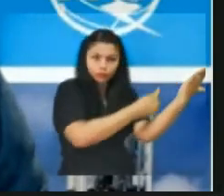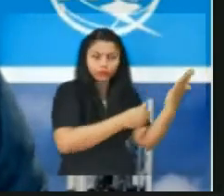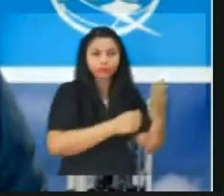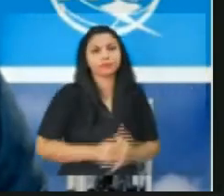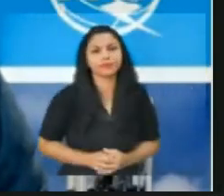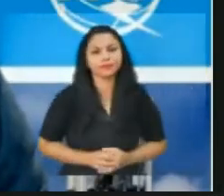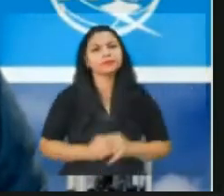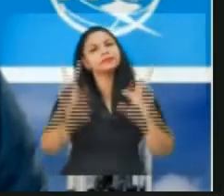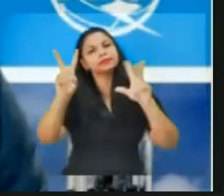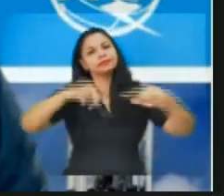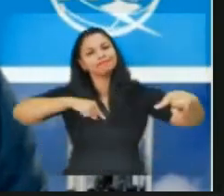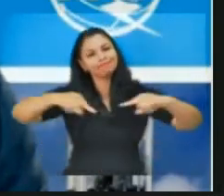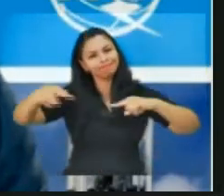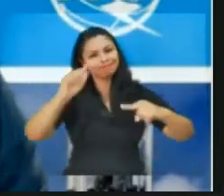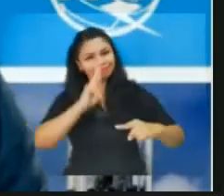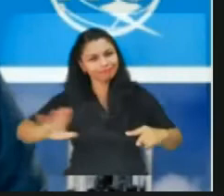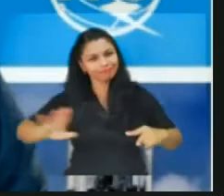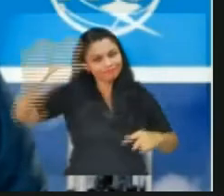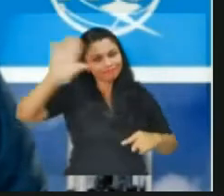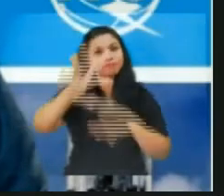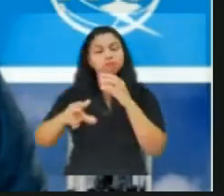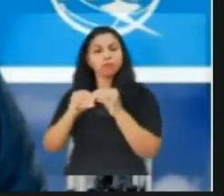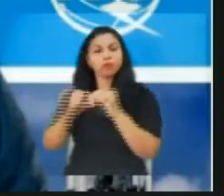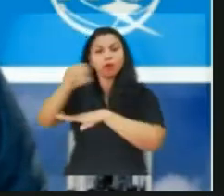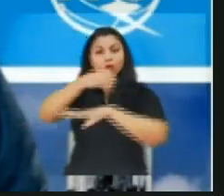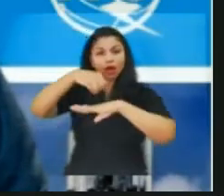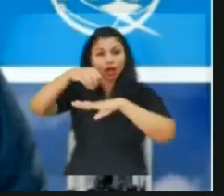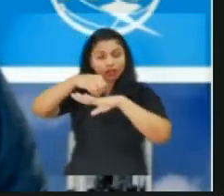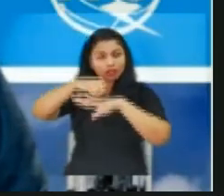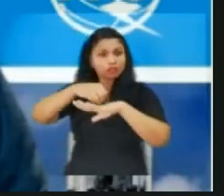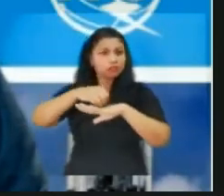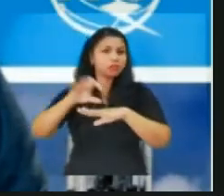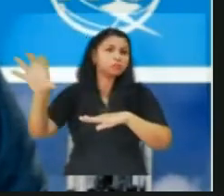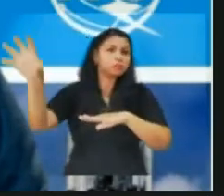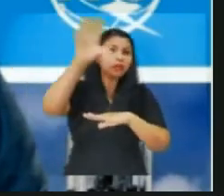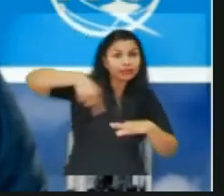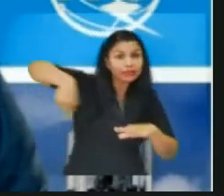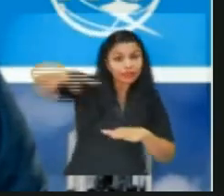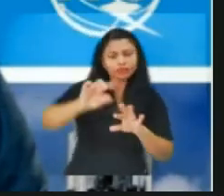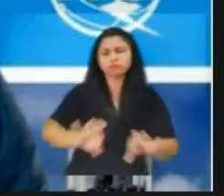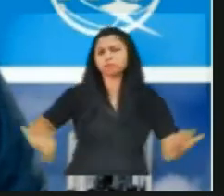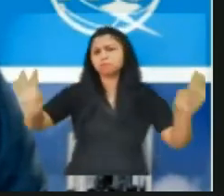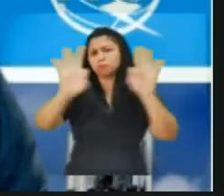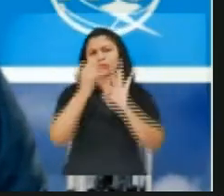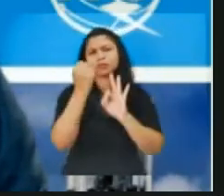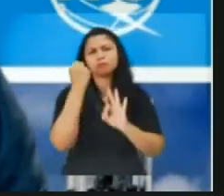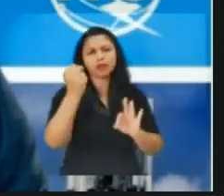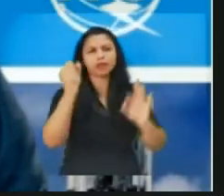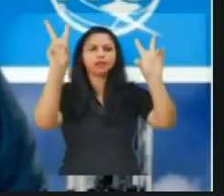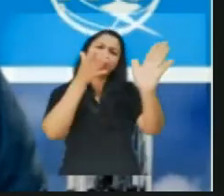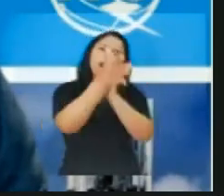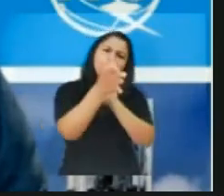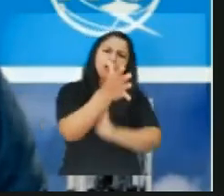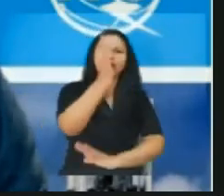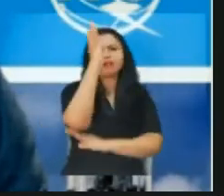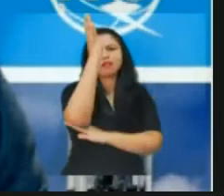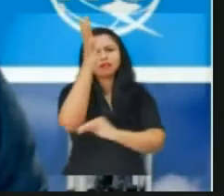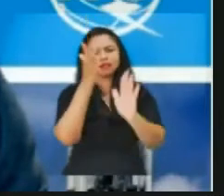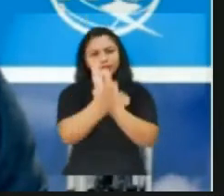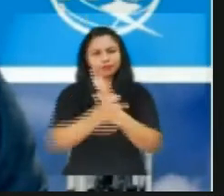And that's the World Conference of Communications. And then we have all these regional as well as international.